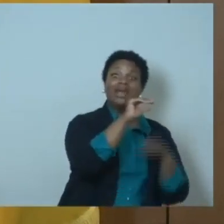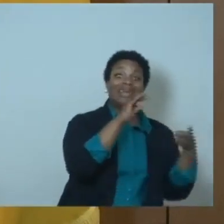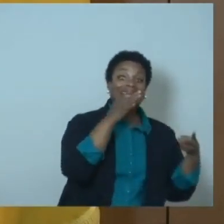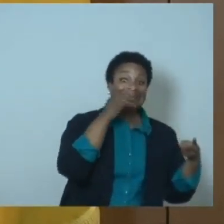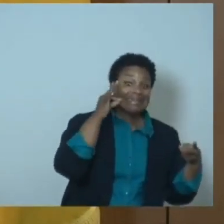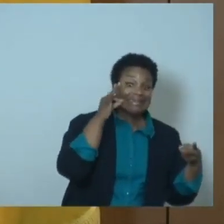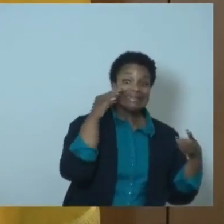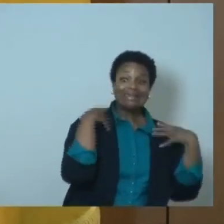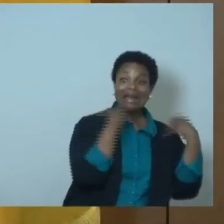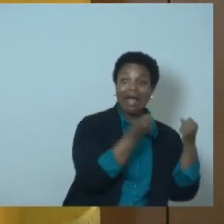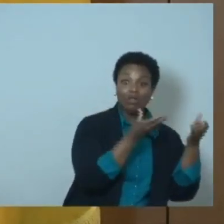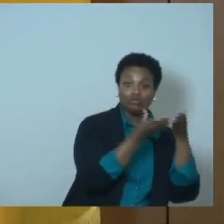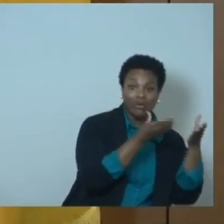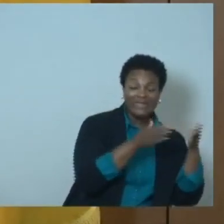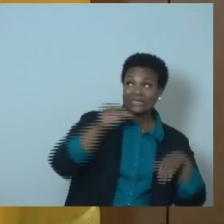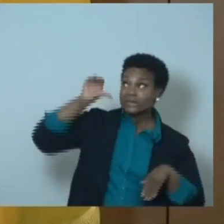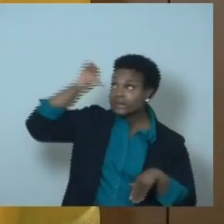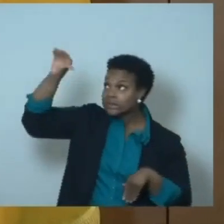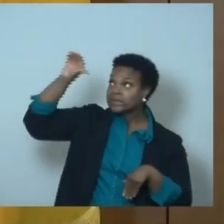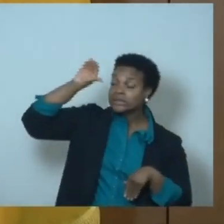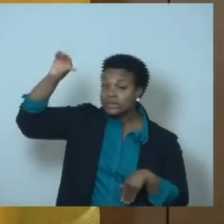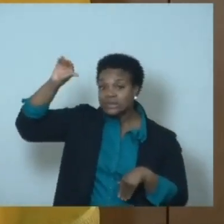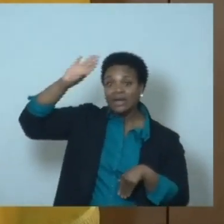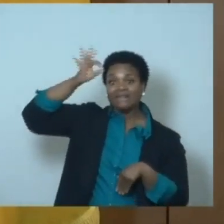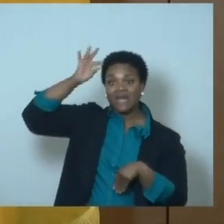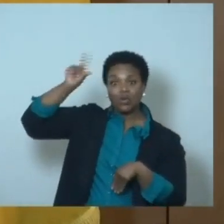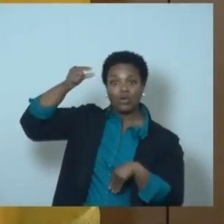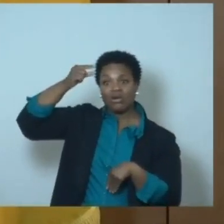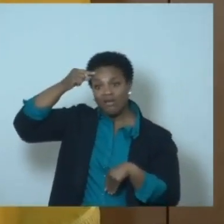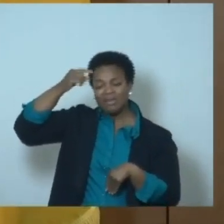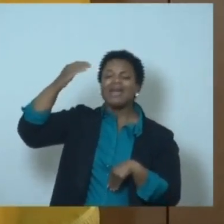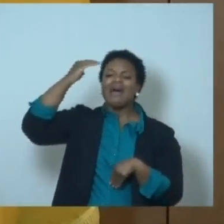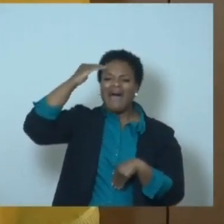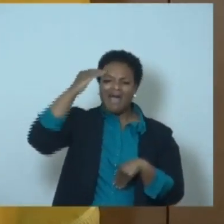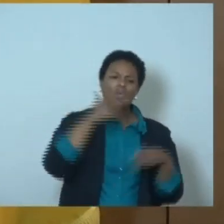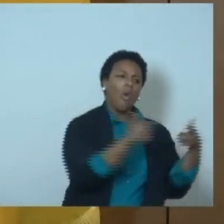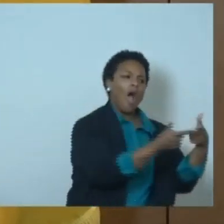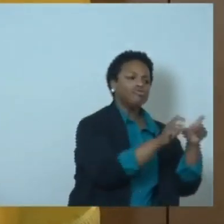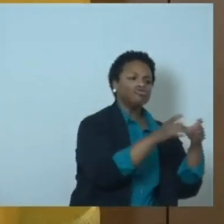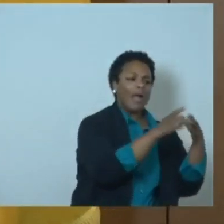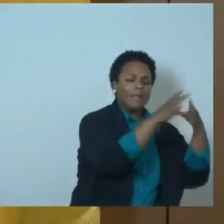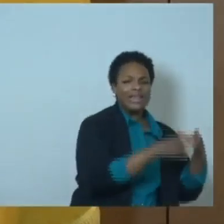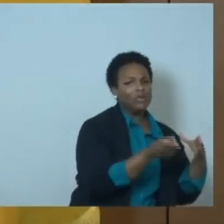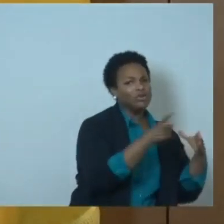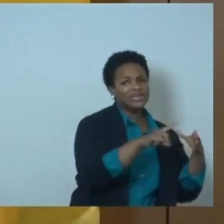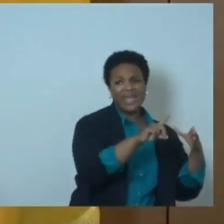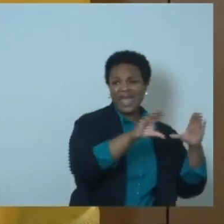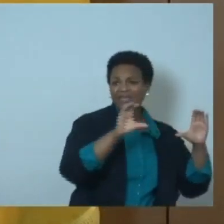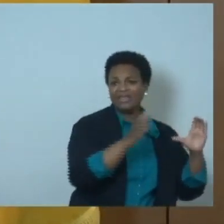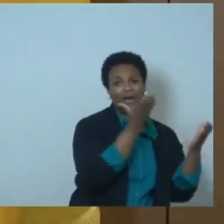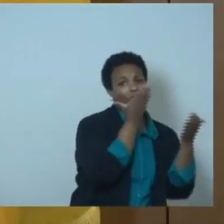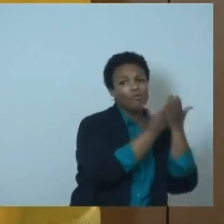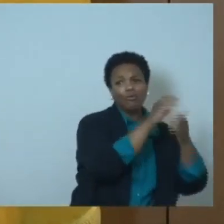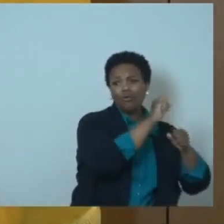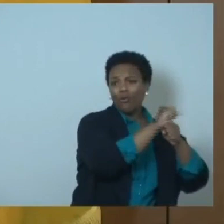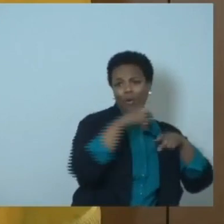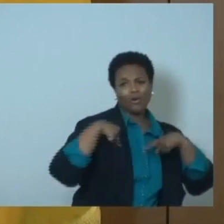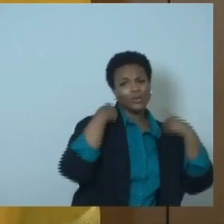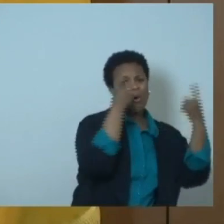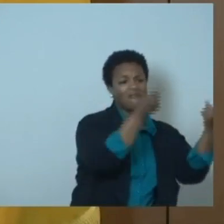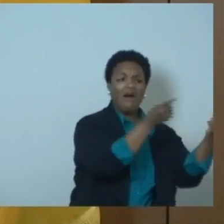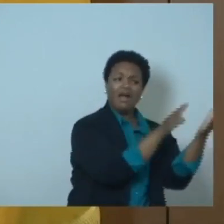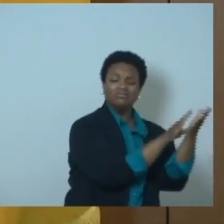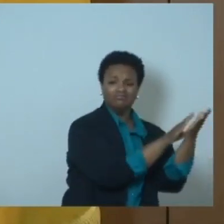leaders have done tons on their own to really work on these issues. To their credit, I'm really proud of them. But if you were to